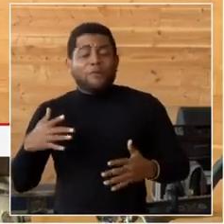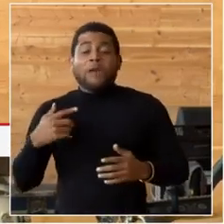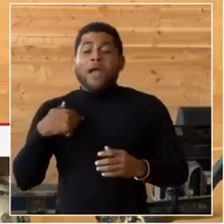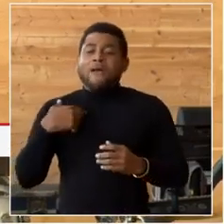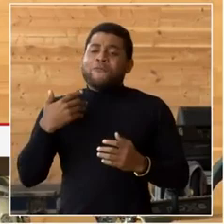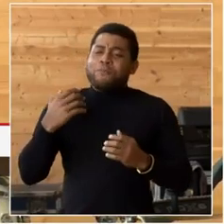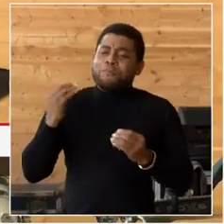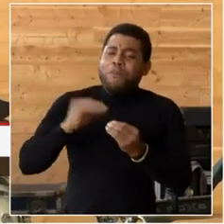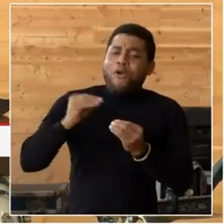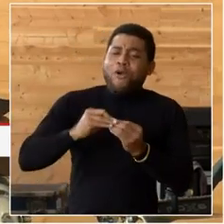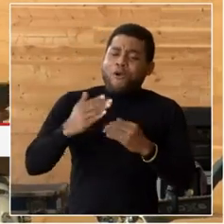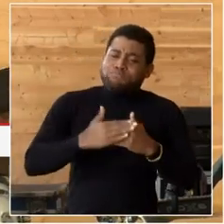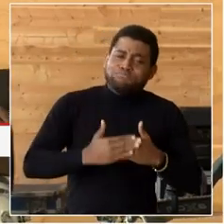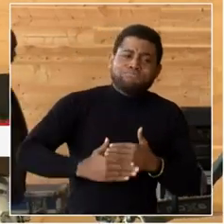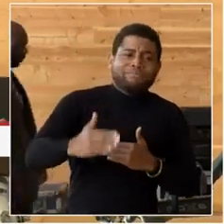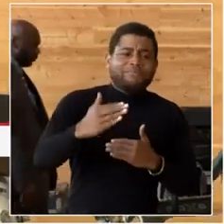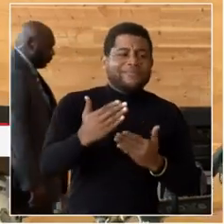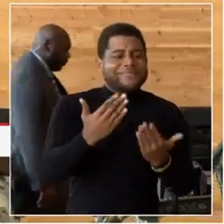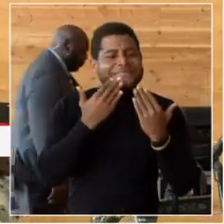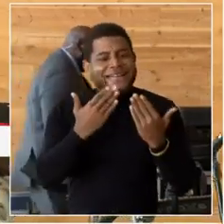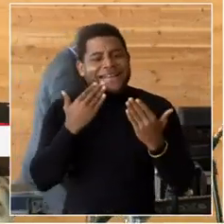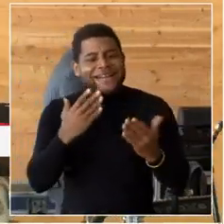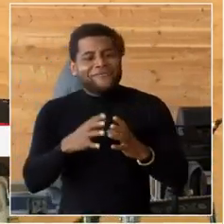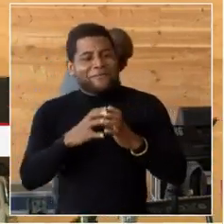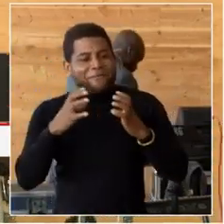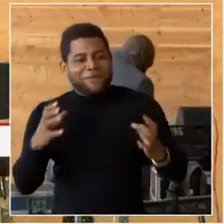ahead. Thank you all very much.